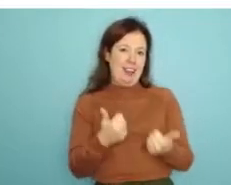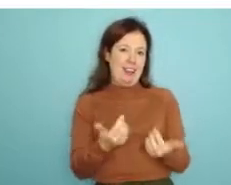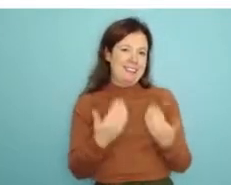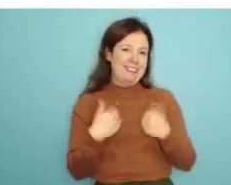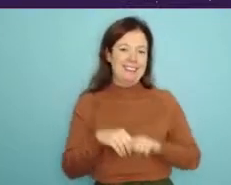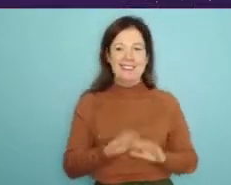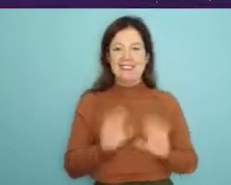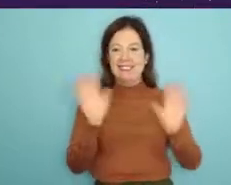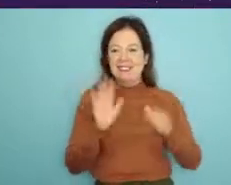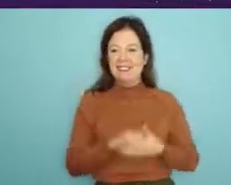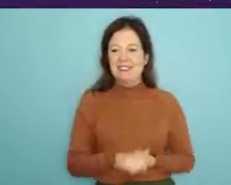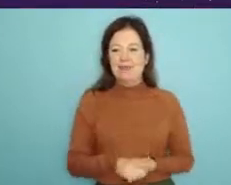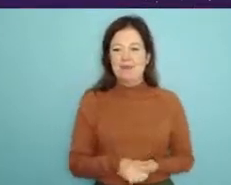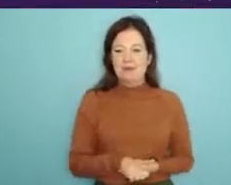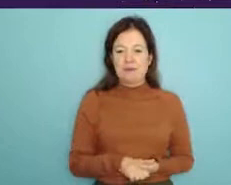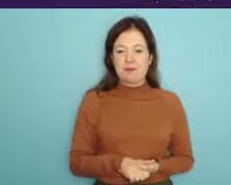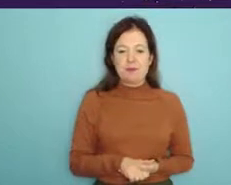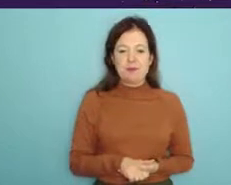much.